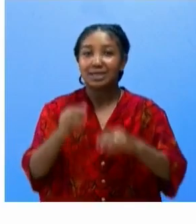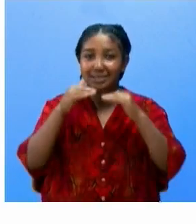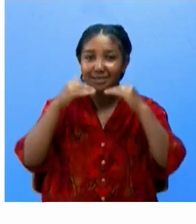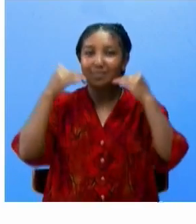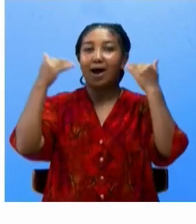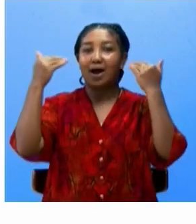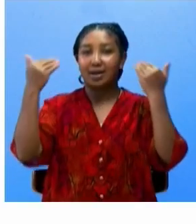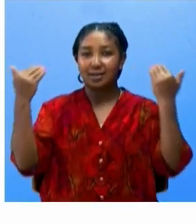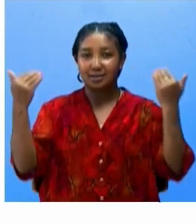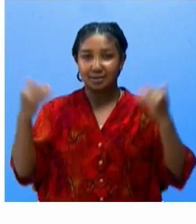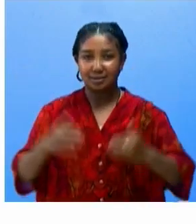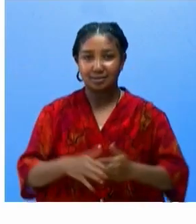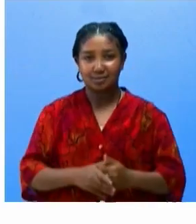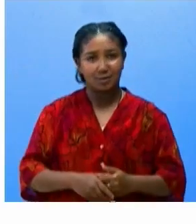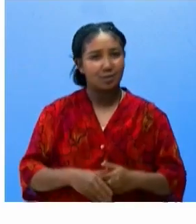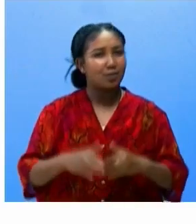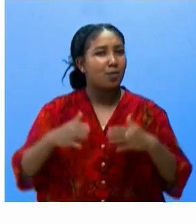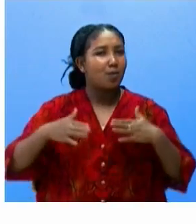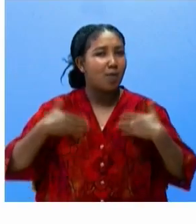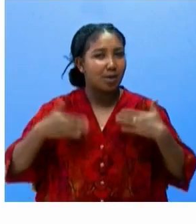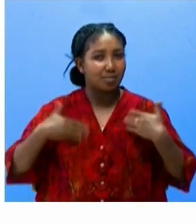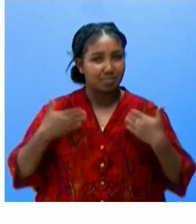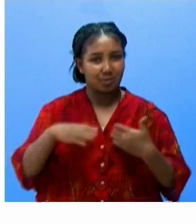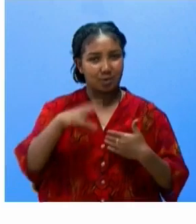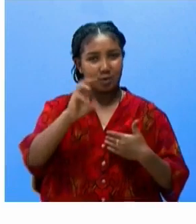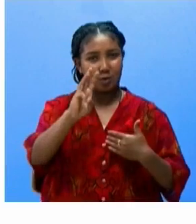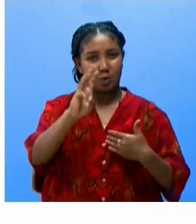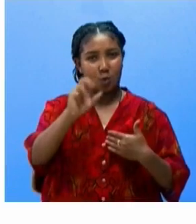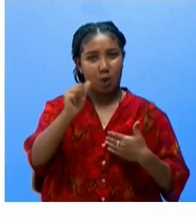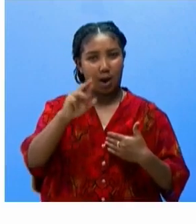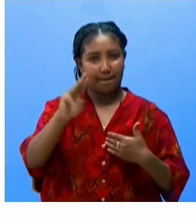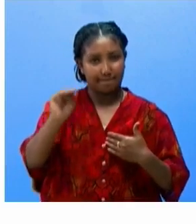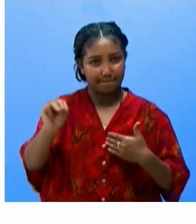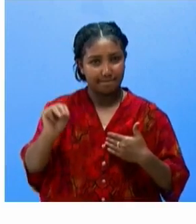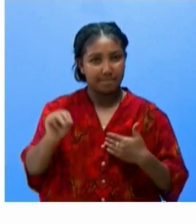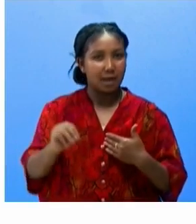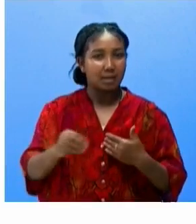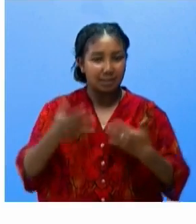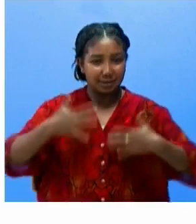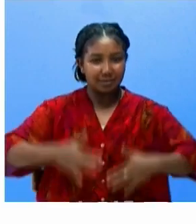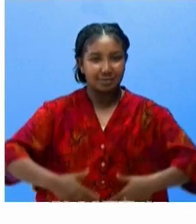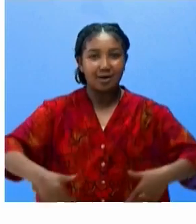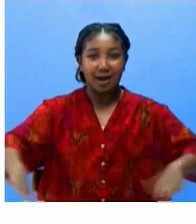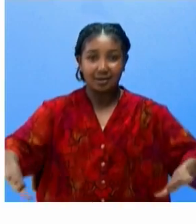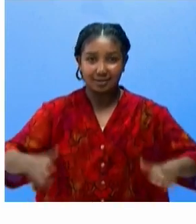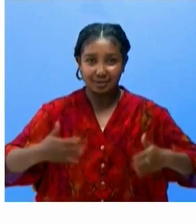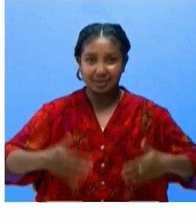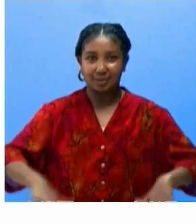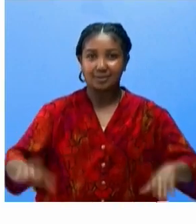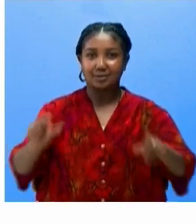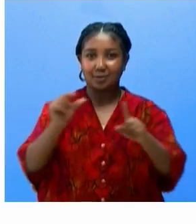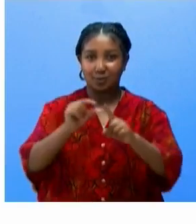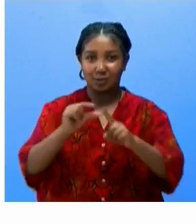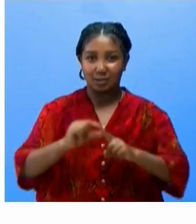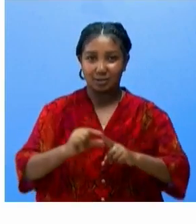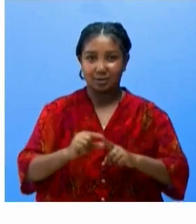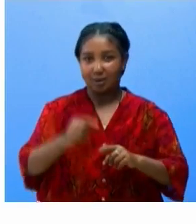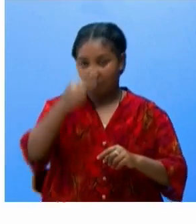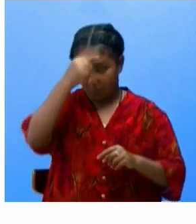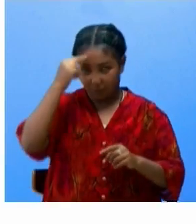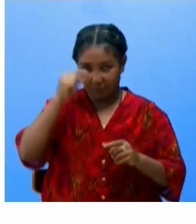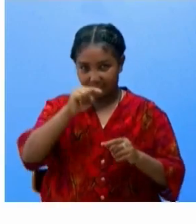smile? Warm. Very good. Let's talk about her dresses. Look at the word written in